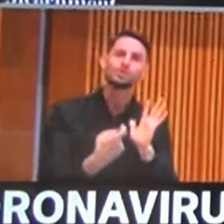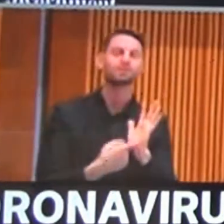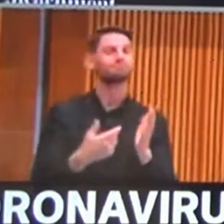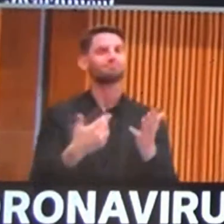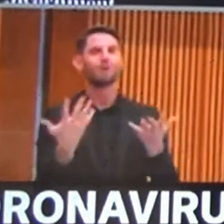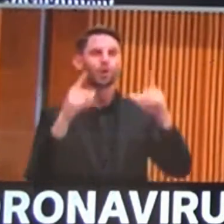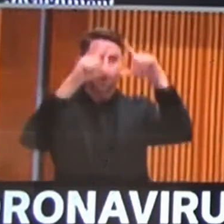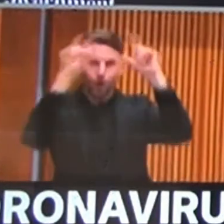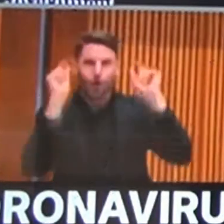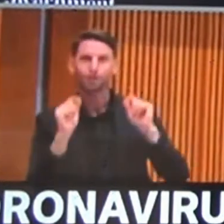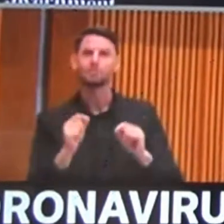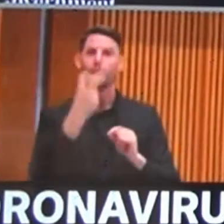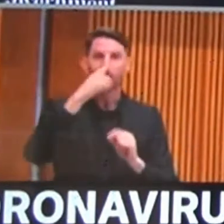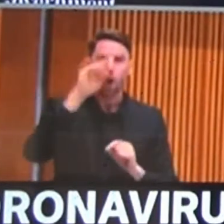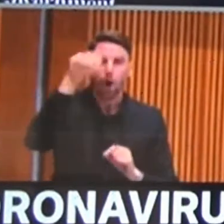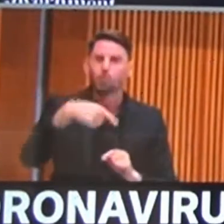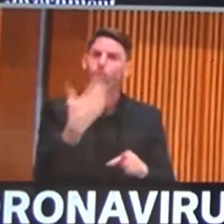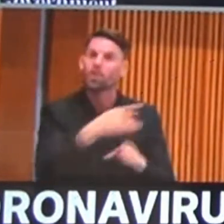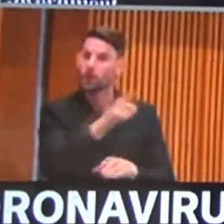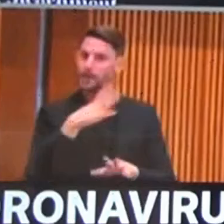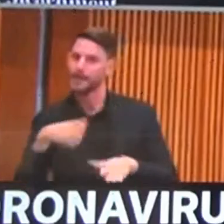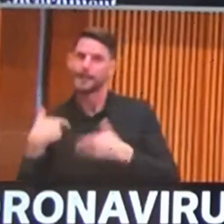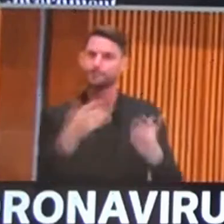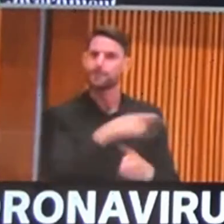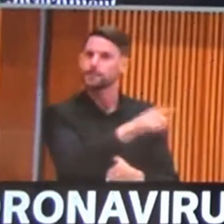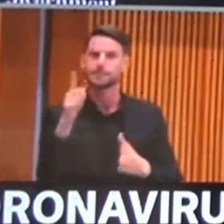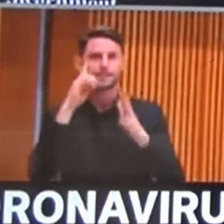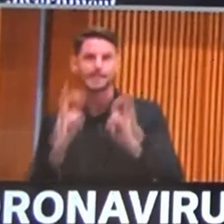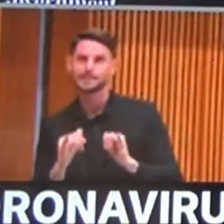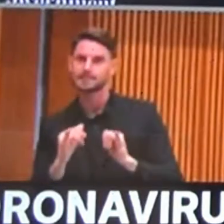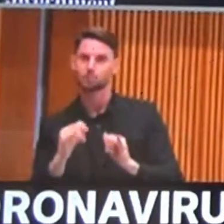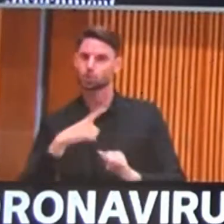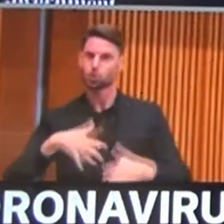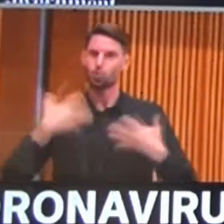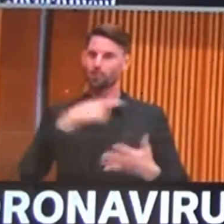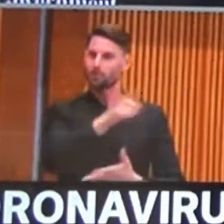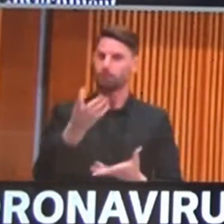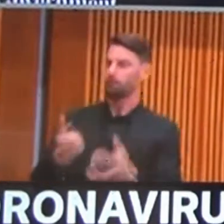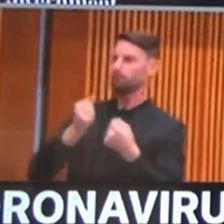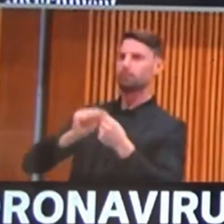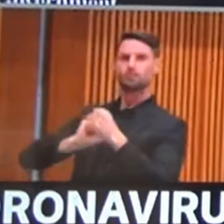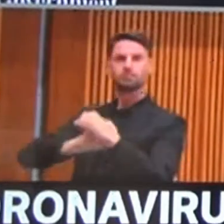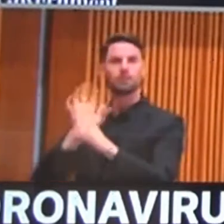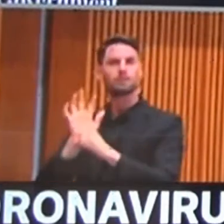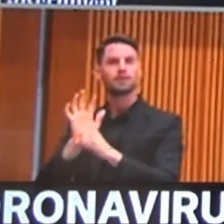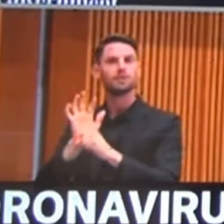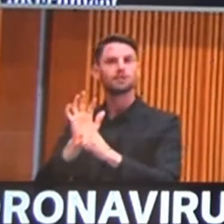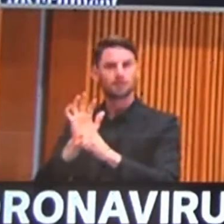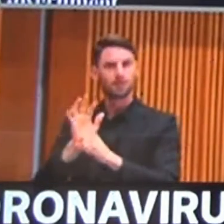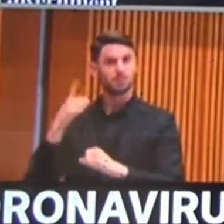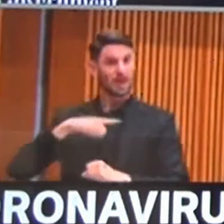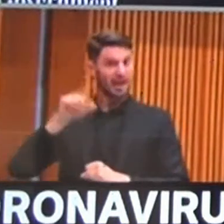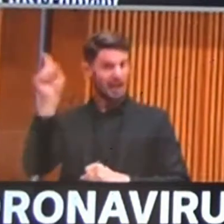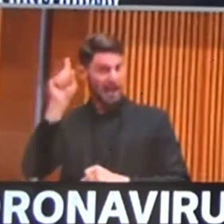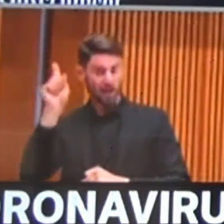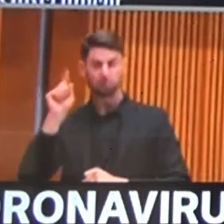that. What we've seen is as there are fewer community-based cases where people are seeking